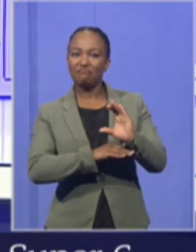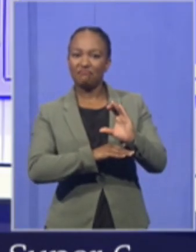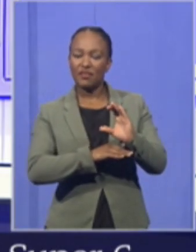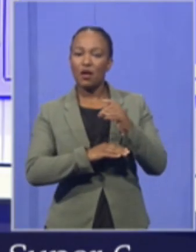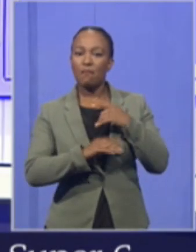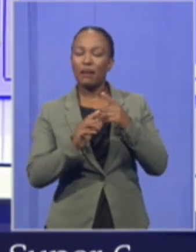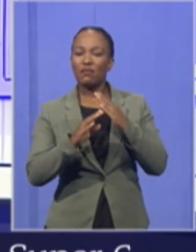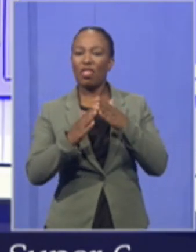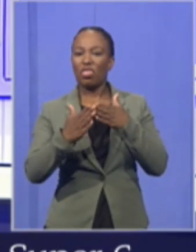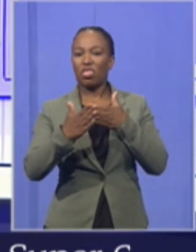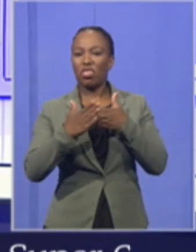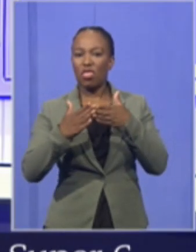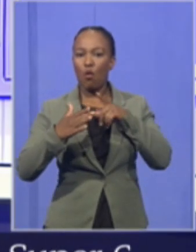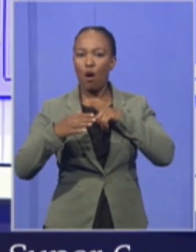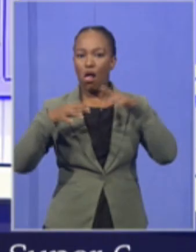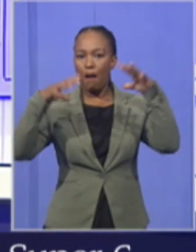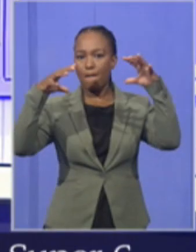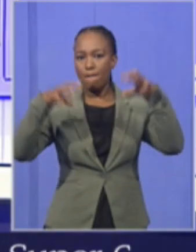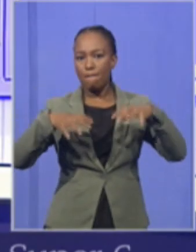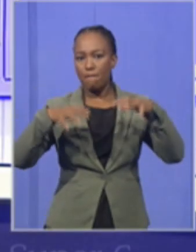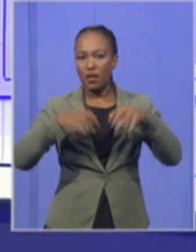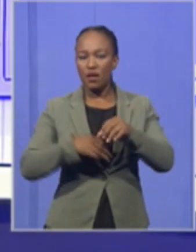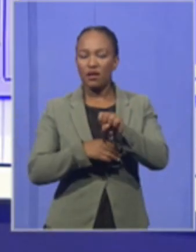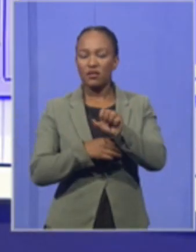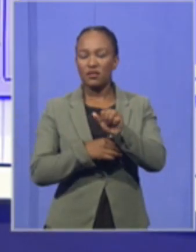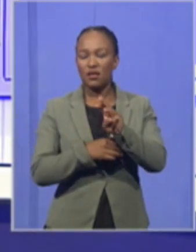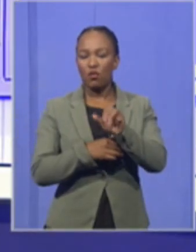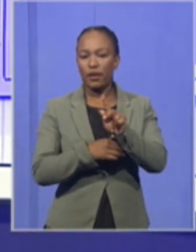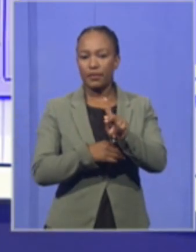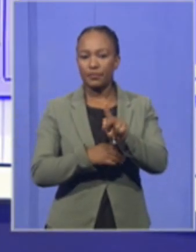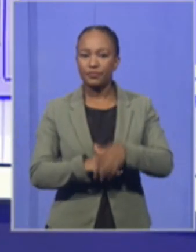kwa Borneo Cricket Ground kwa Sarawak.